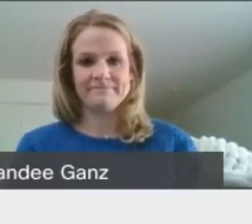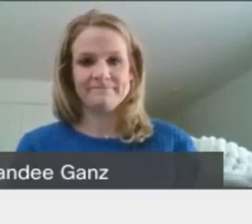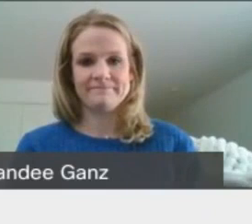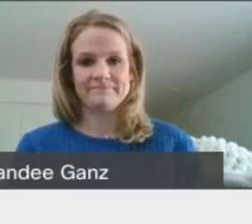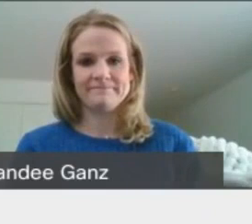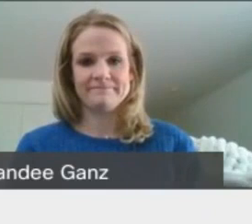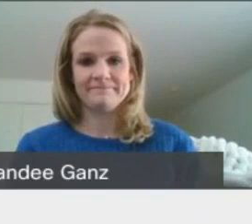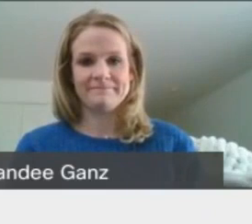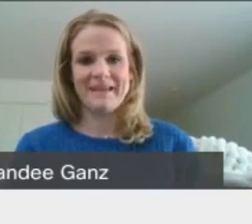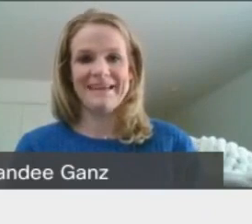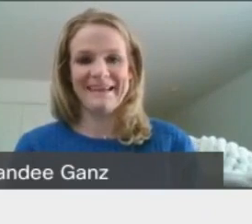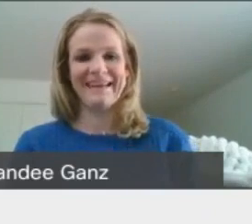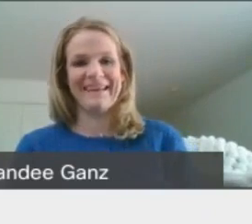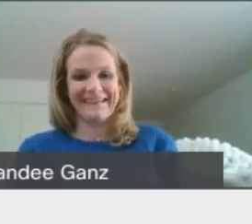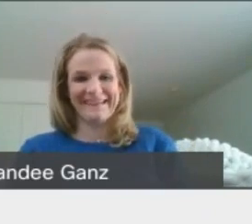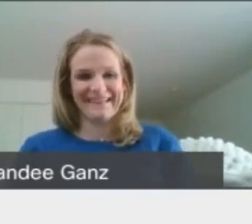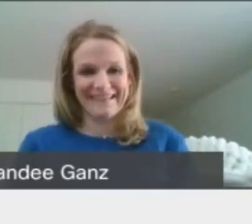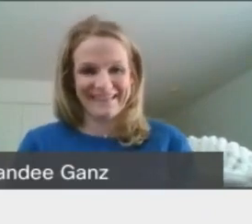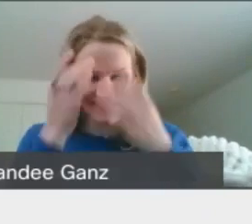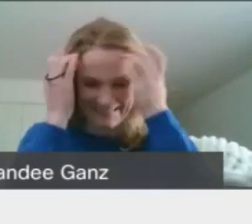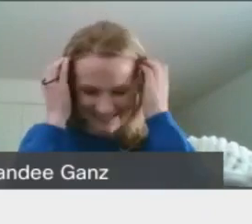I think, Brandy, you did an excellent job.